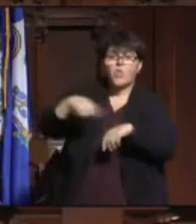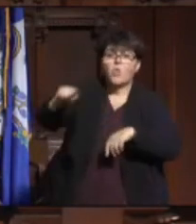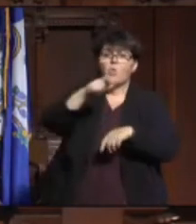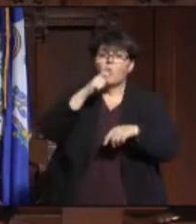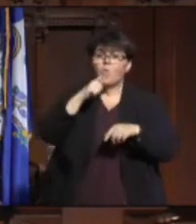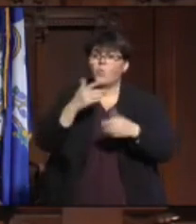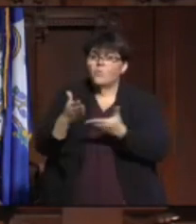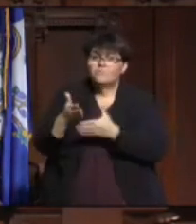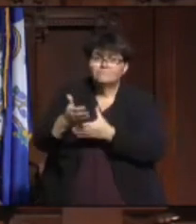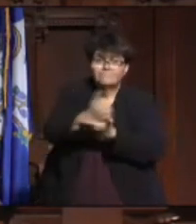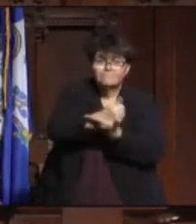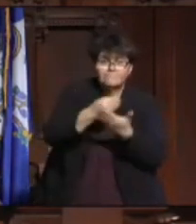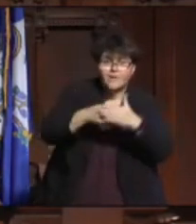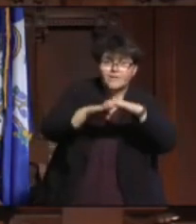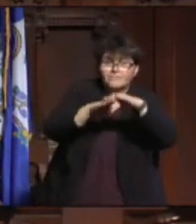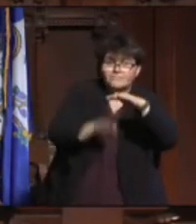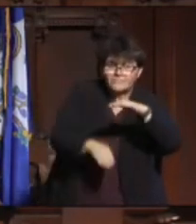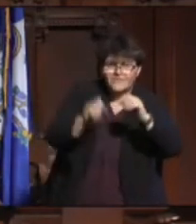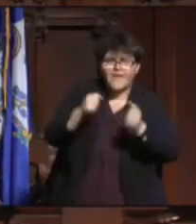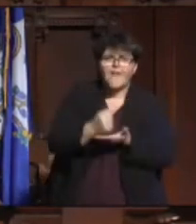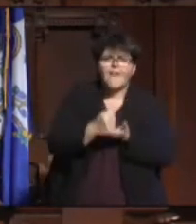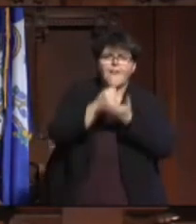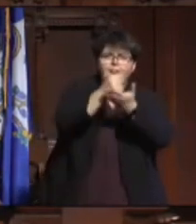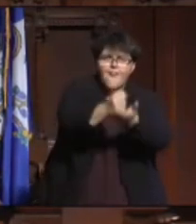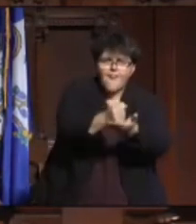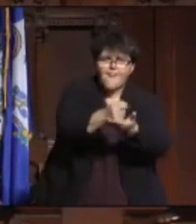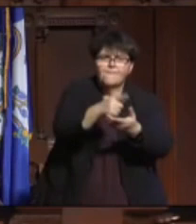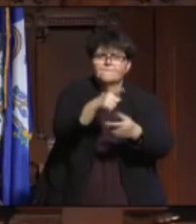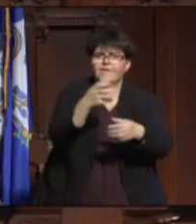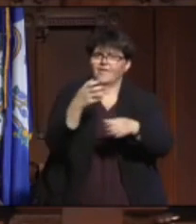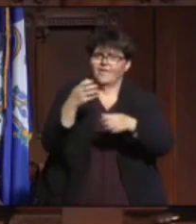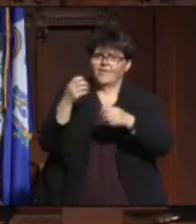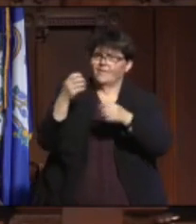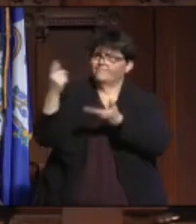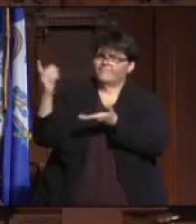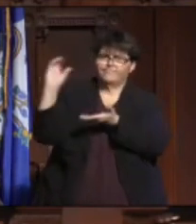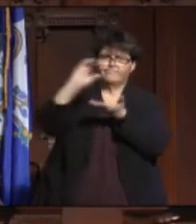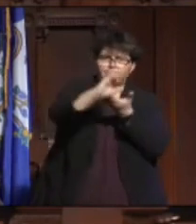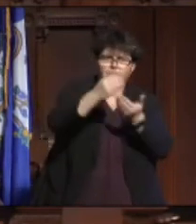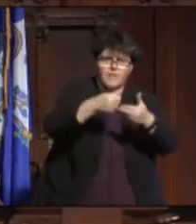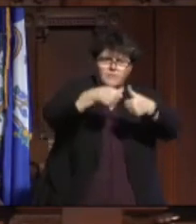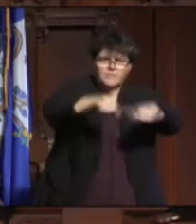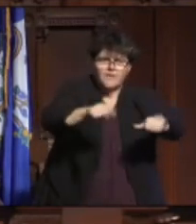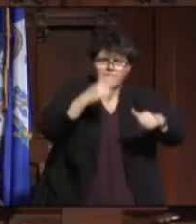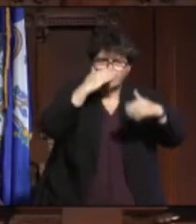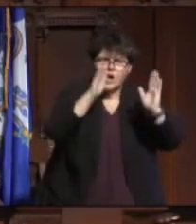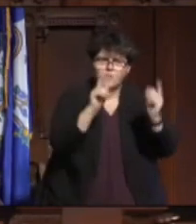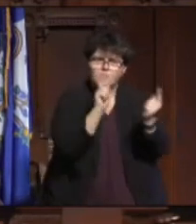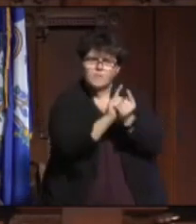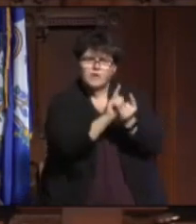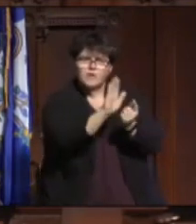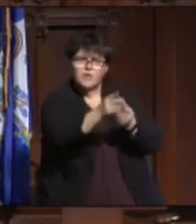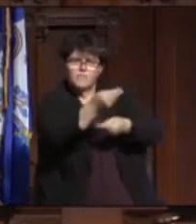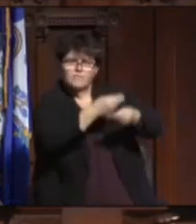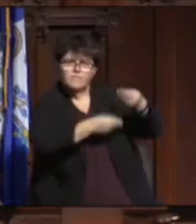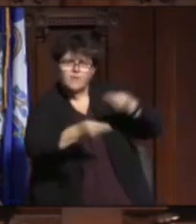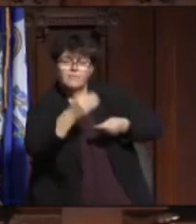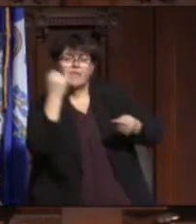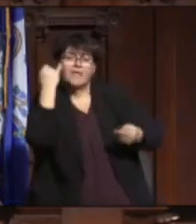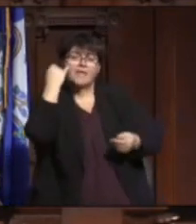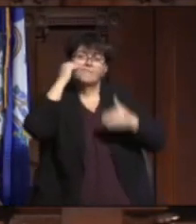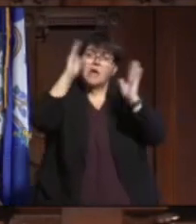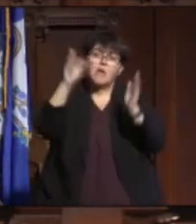and closing costs on their first home. Let's say you have your eye on a $300,000 home, which requires a 10% down